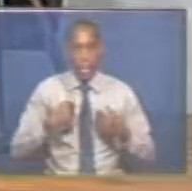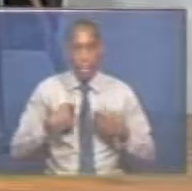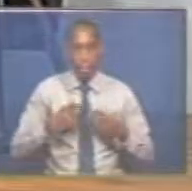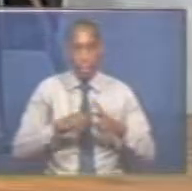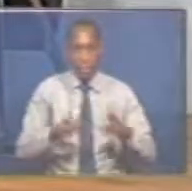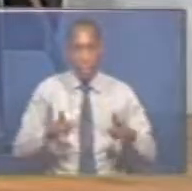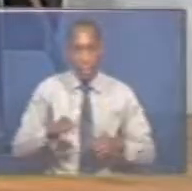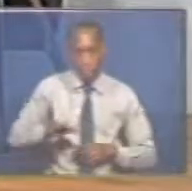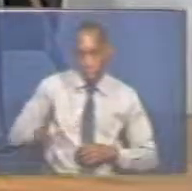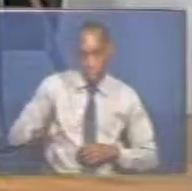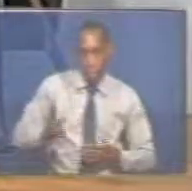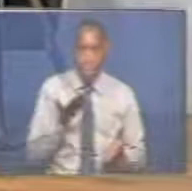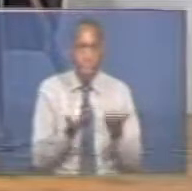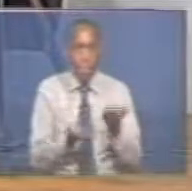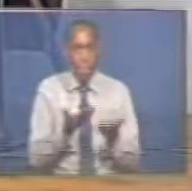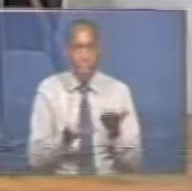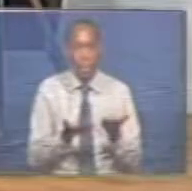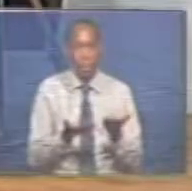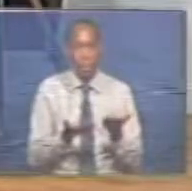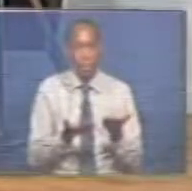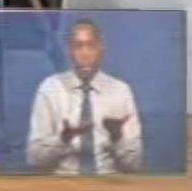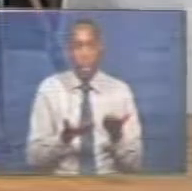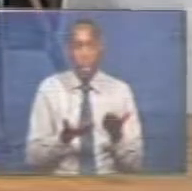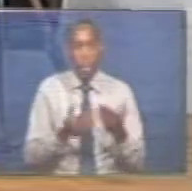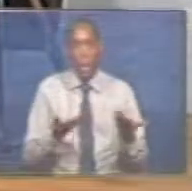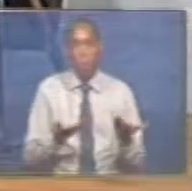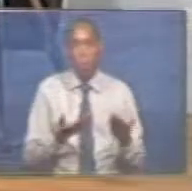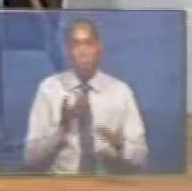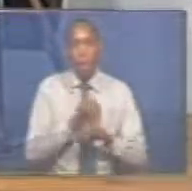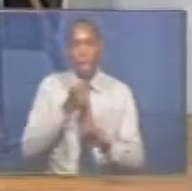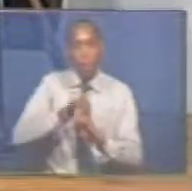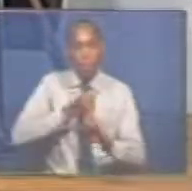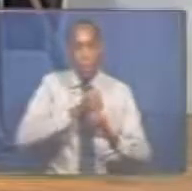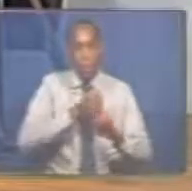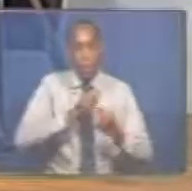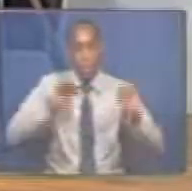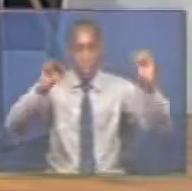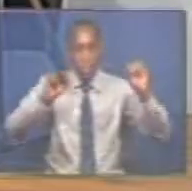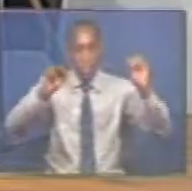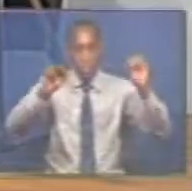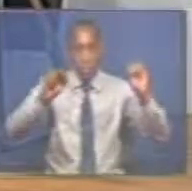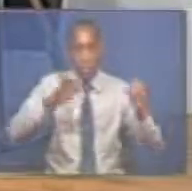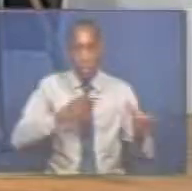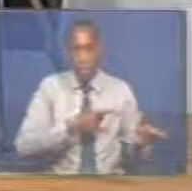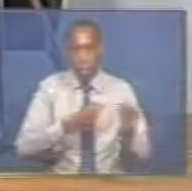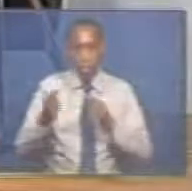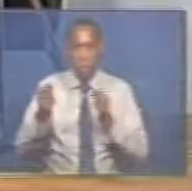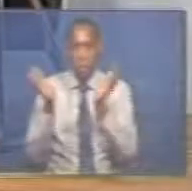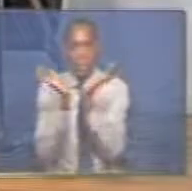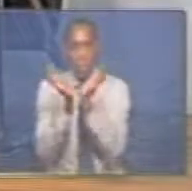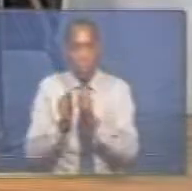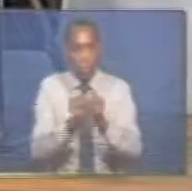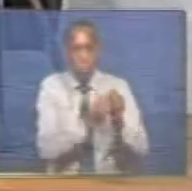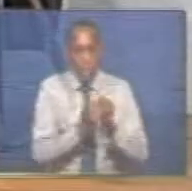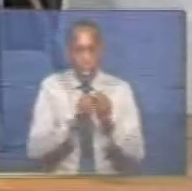matches. So maybe how it wouldn't cost anything. How hard would it be to maybe tell the fans, hey, we need to gather somewhere, or even go to the stadium, and